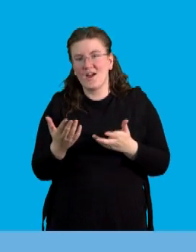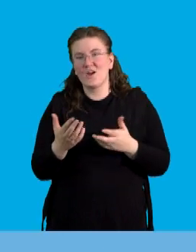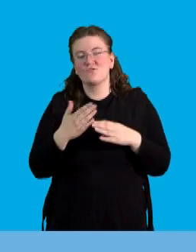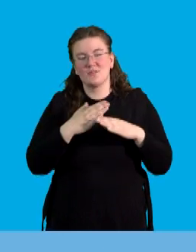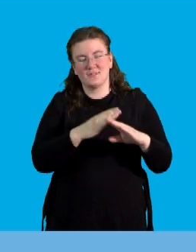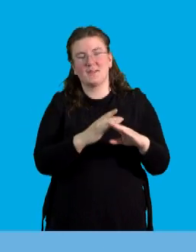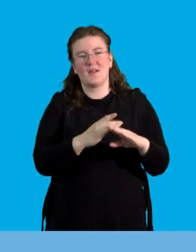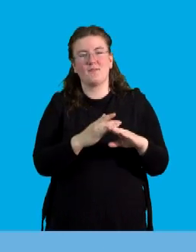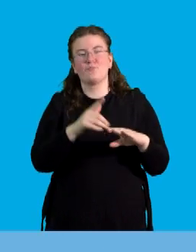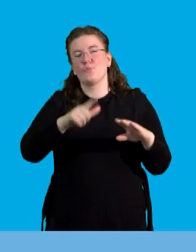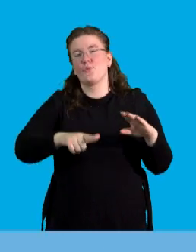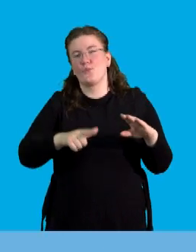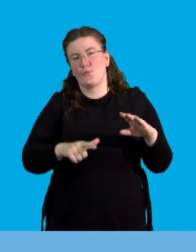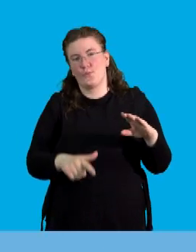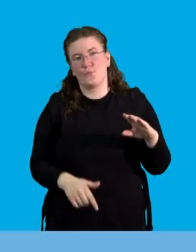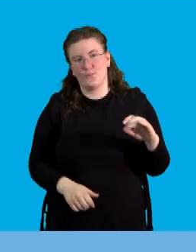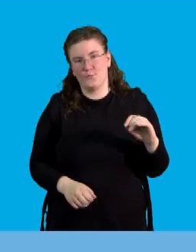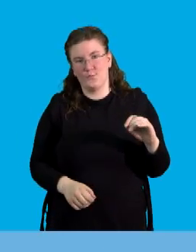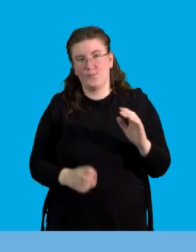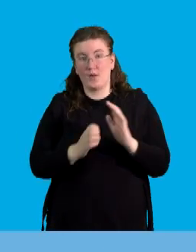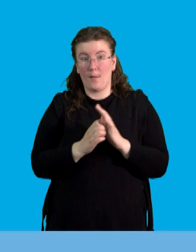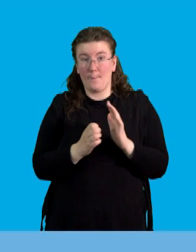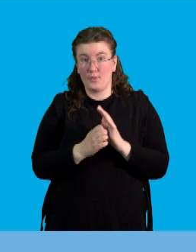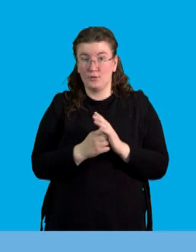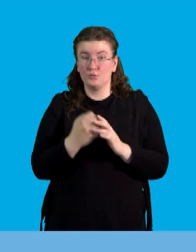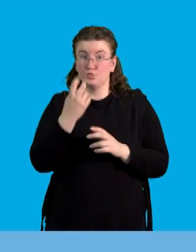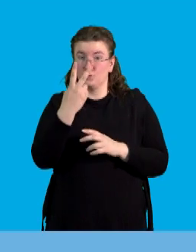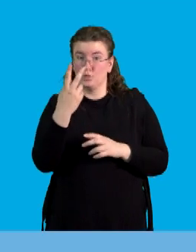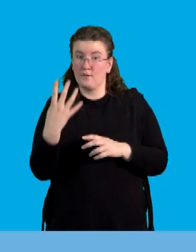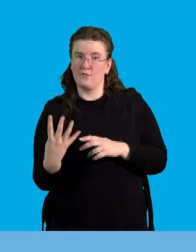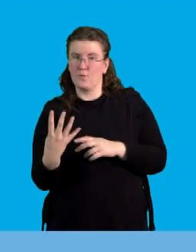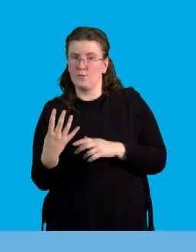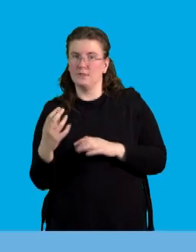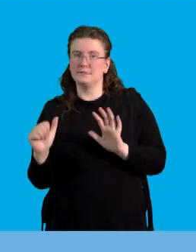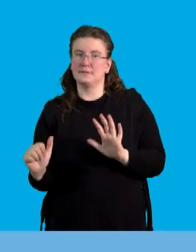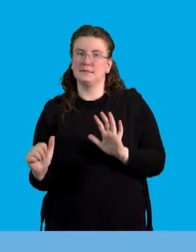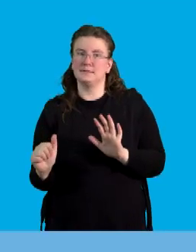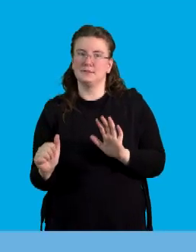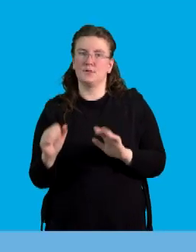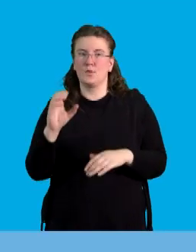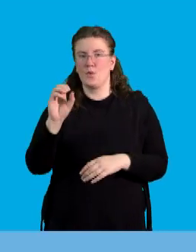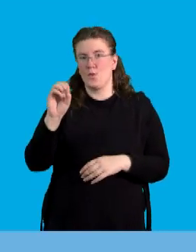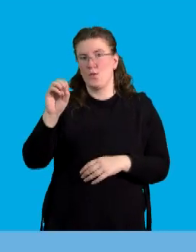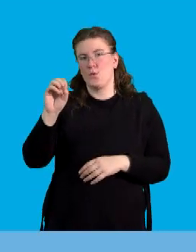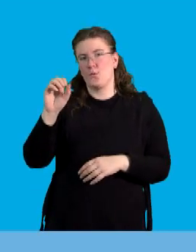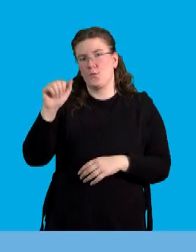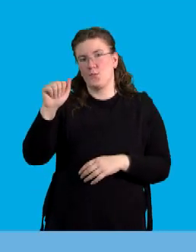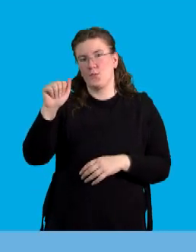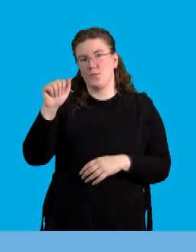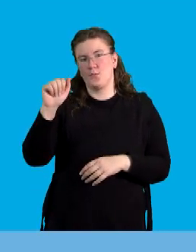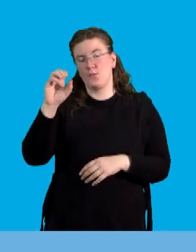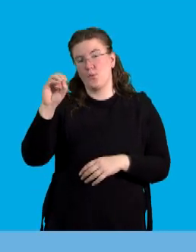the least resistance. For instance, if this is 2, this is 4, and this is 6 ohms